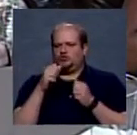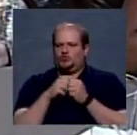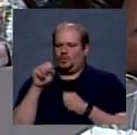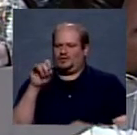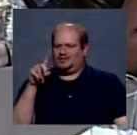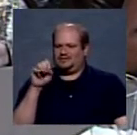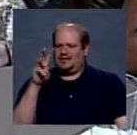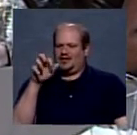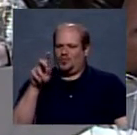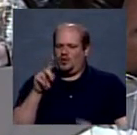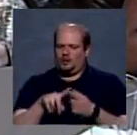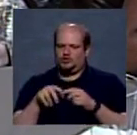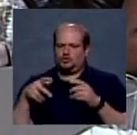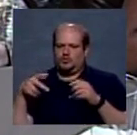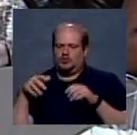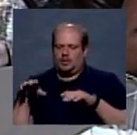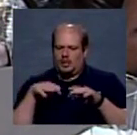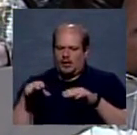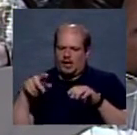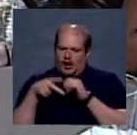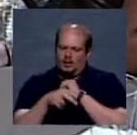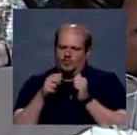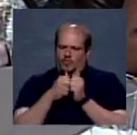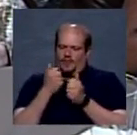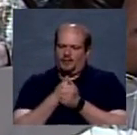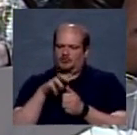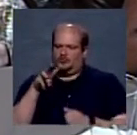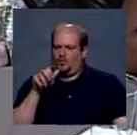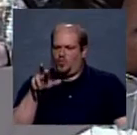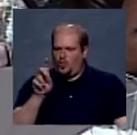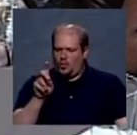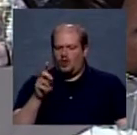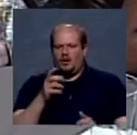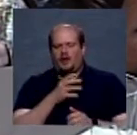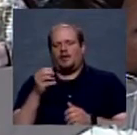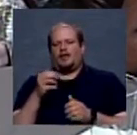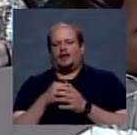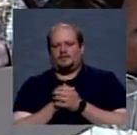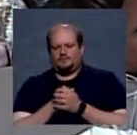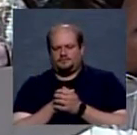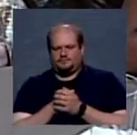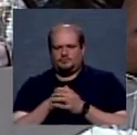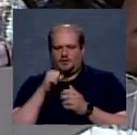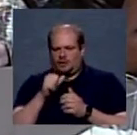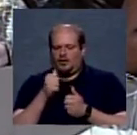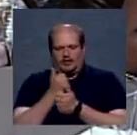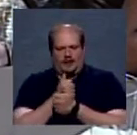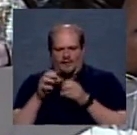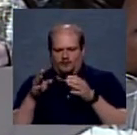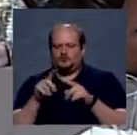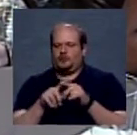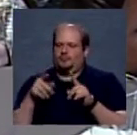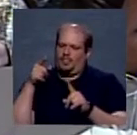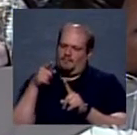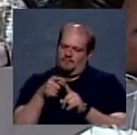to cut our thoroughfares in each of our wards, and not every street, but the